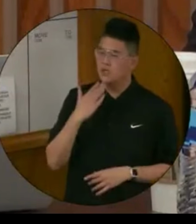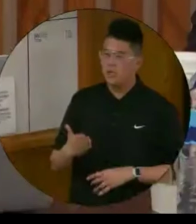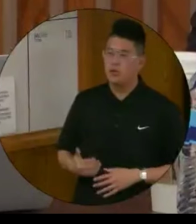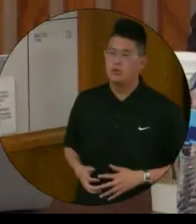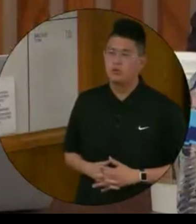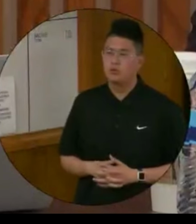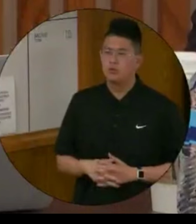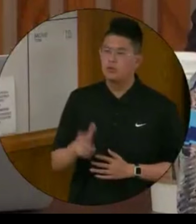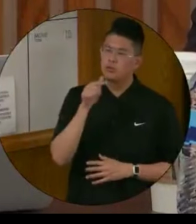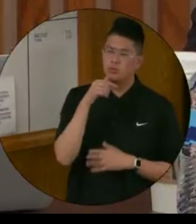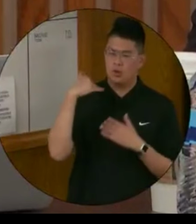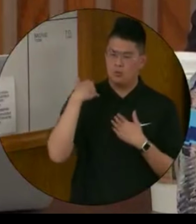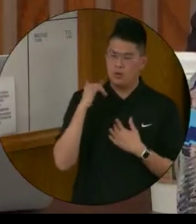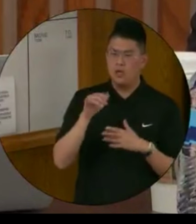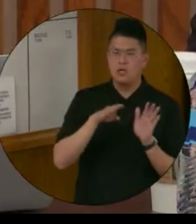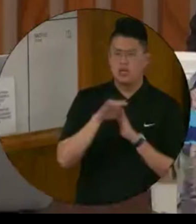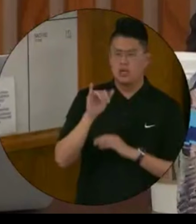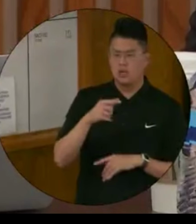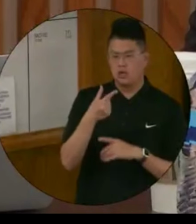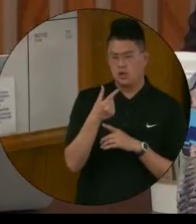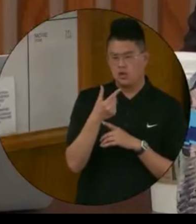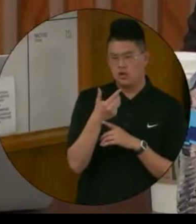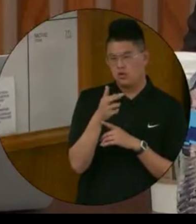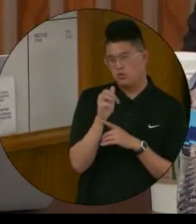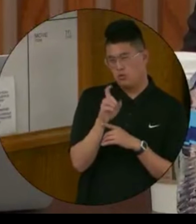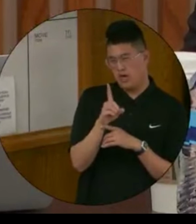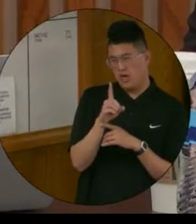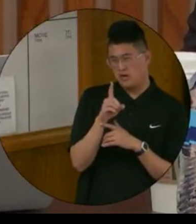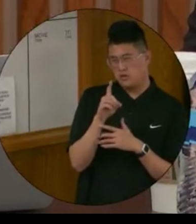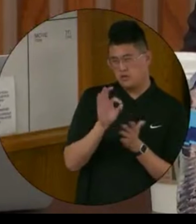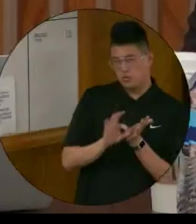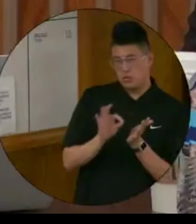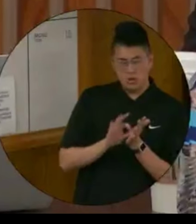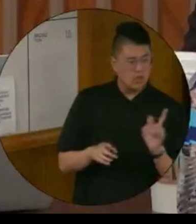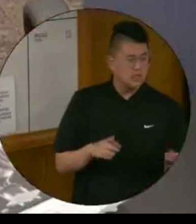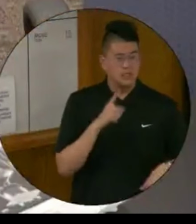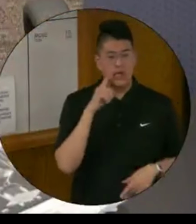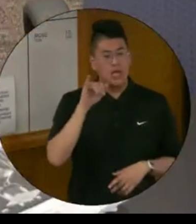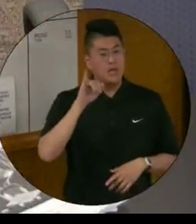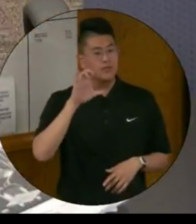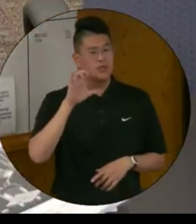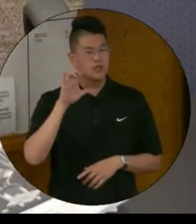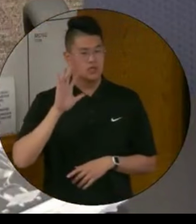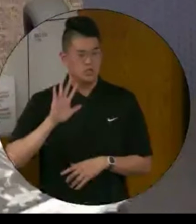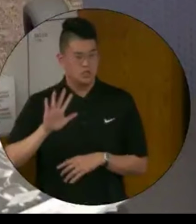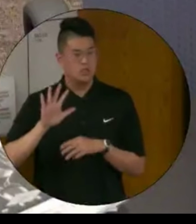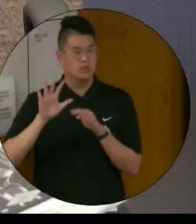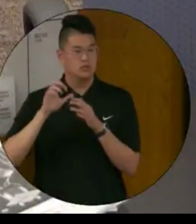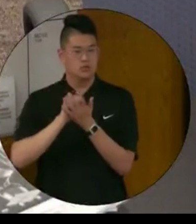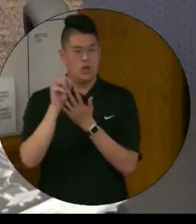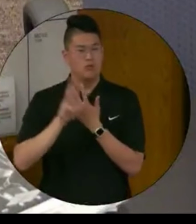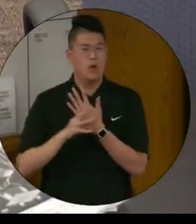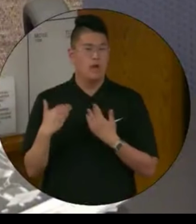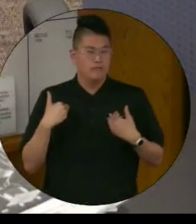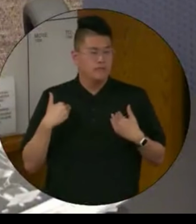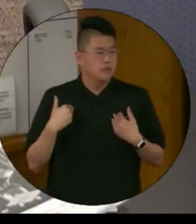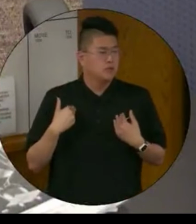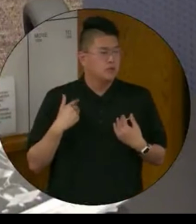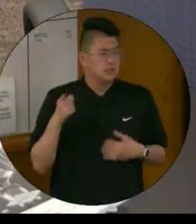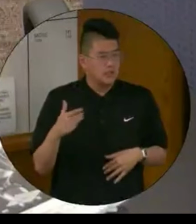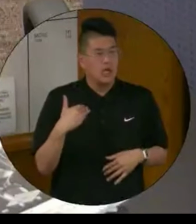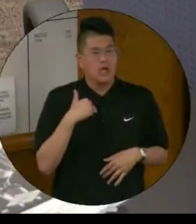who's responsible for developing that grad score? Is that So Infinite Campus itself has developed the